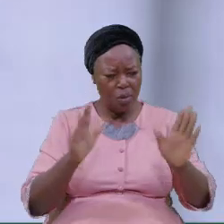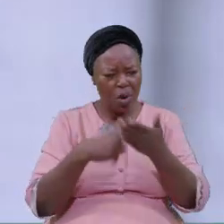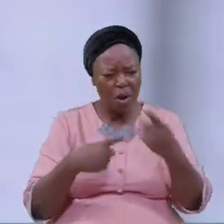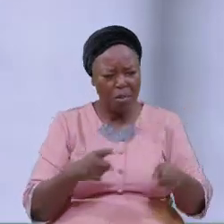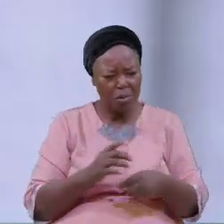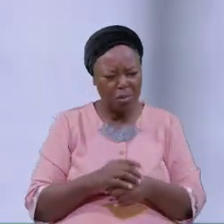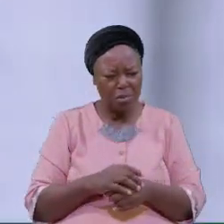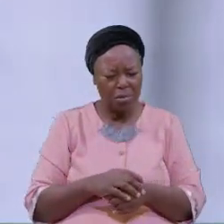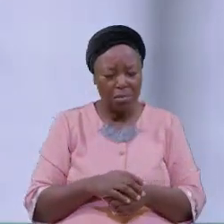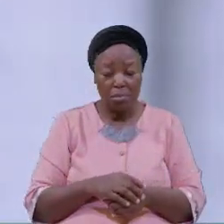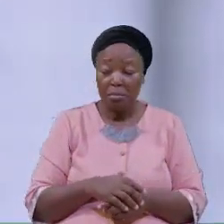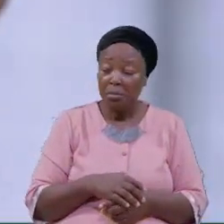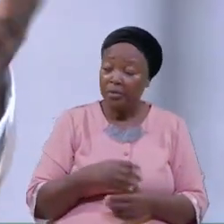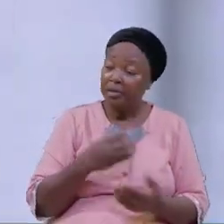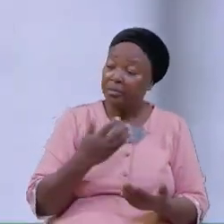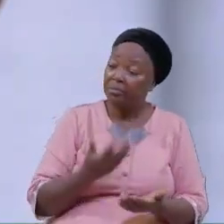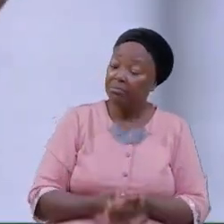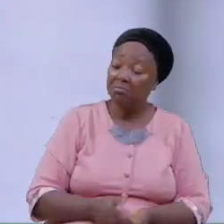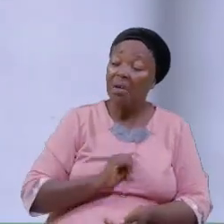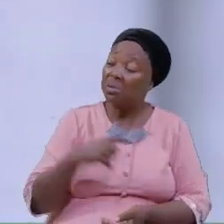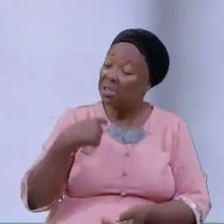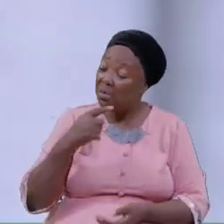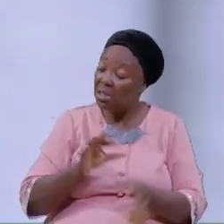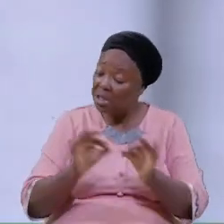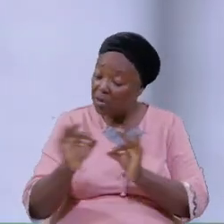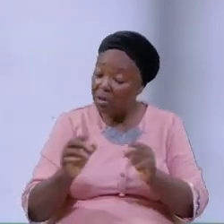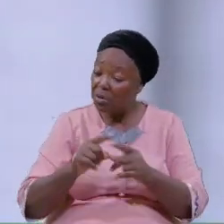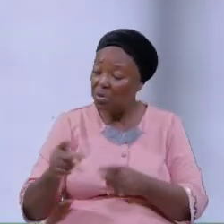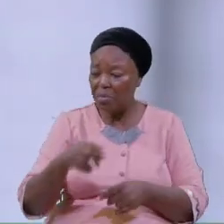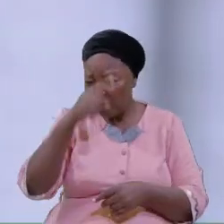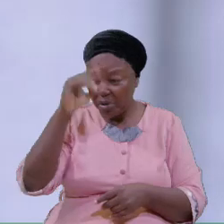Well, I'll tell you what happened because I know that you are my friend.